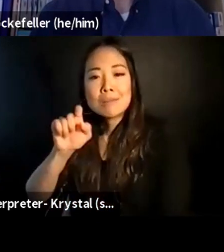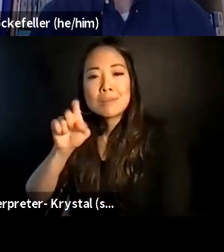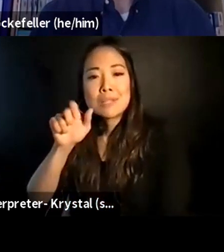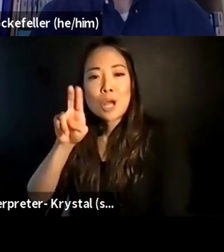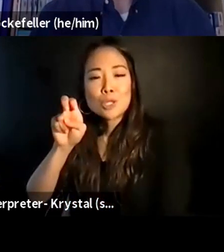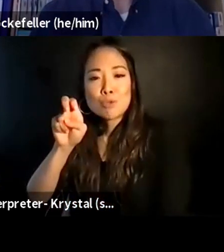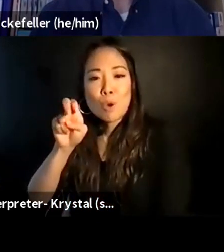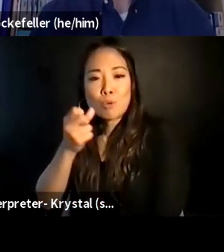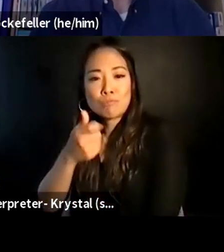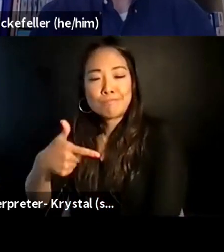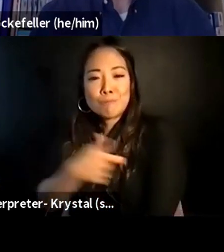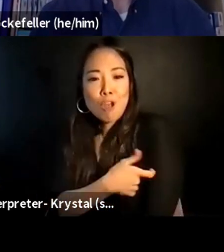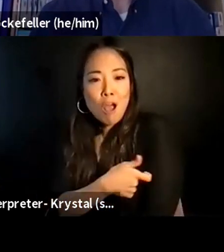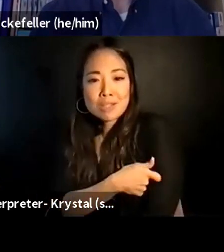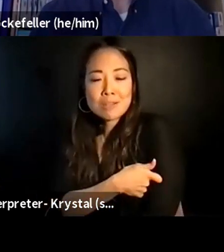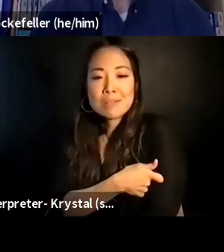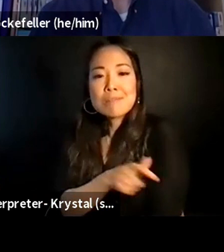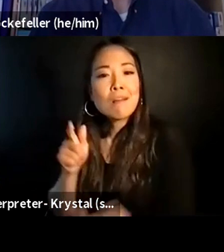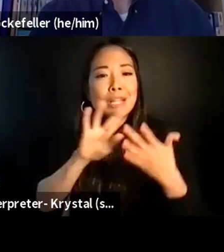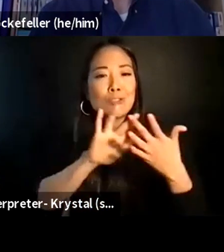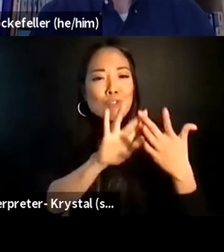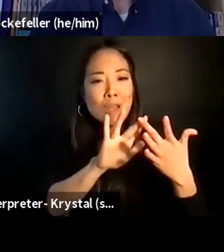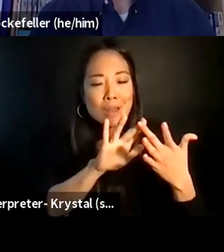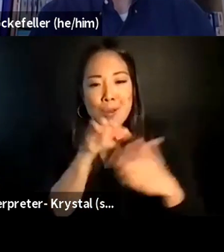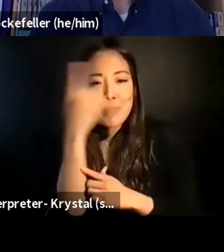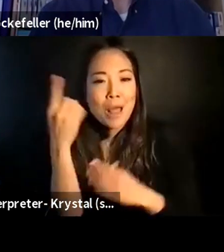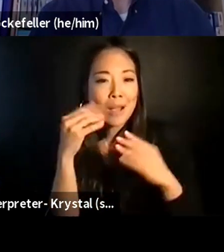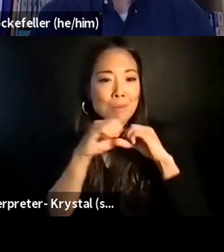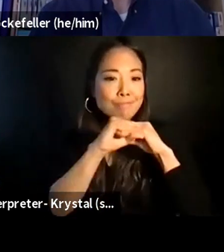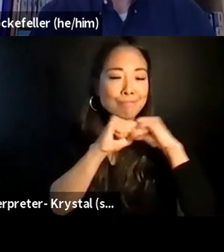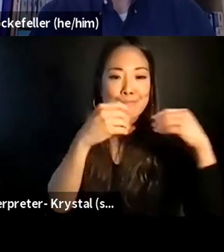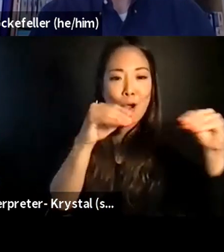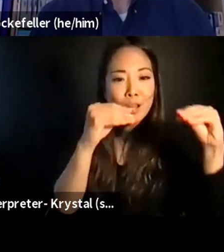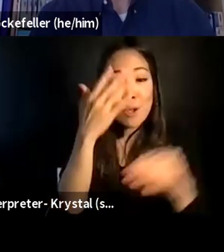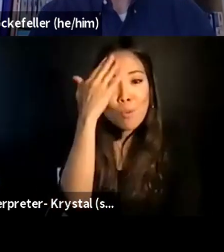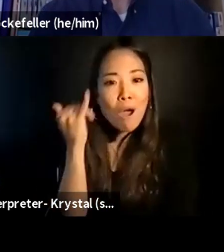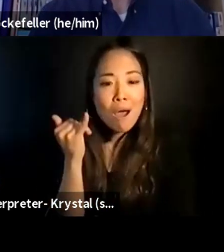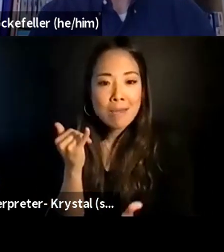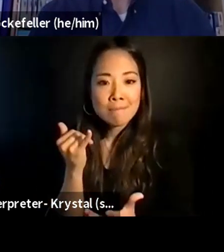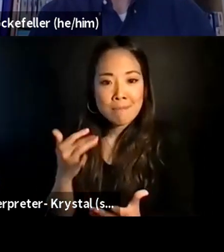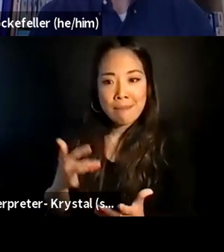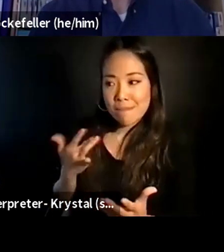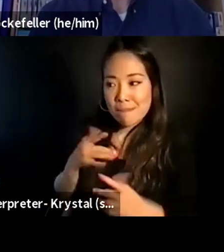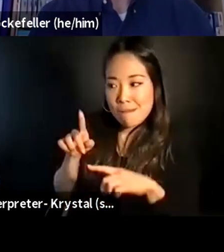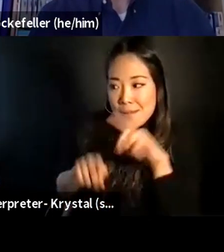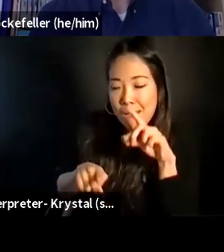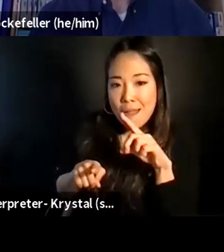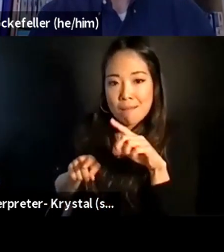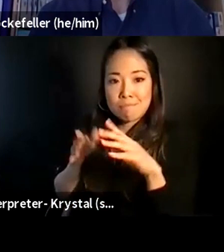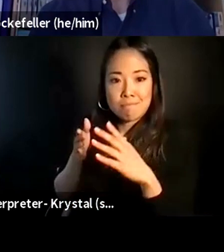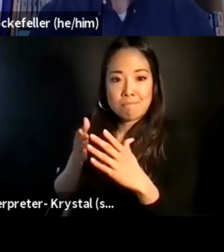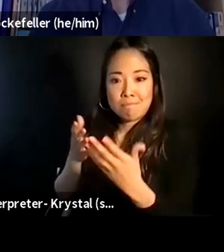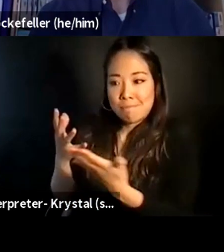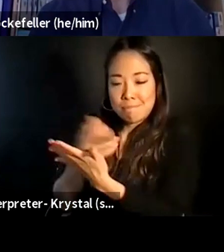And so I think often when there's not enough options presented, or people are either intimidated or shown that they don't deserve to have those options, we tend to